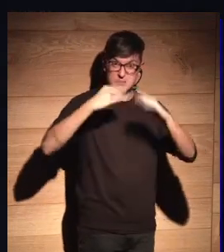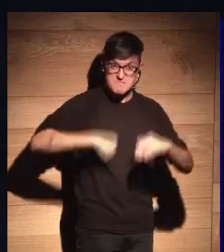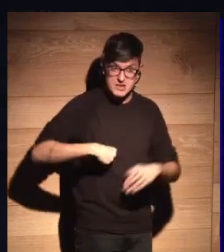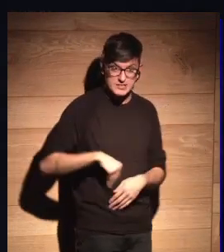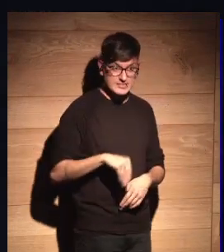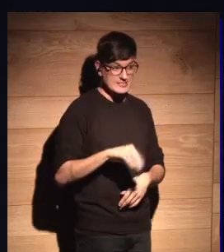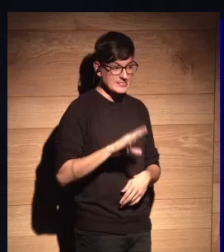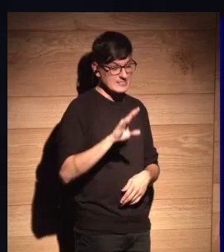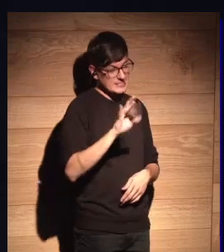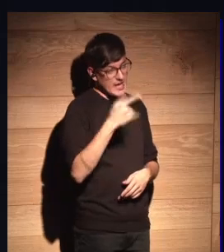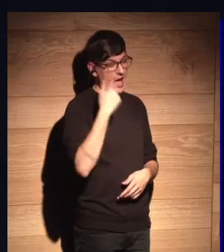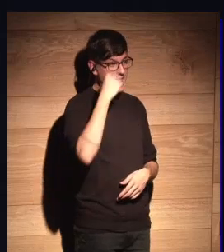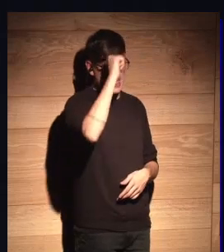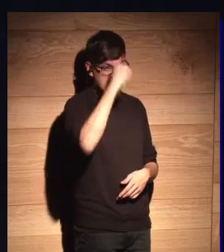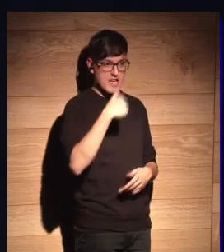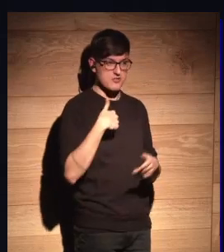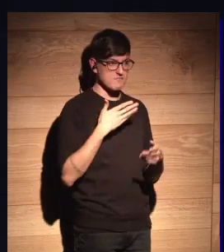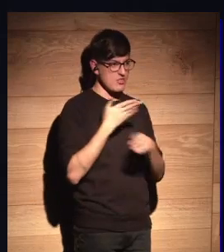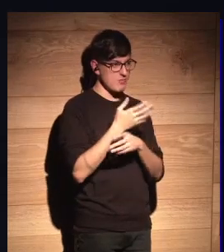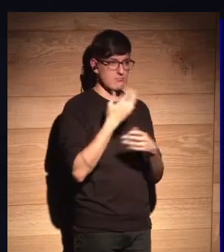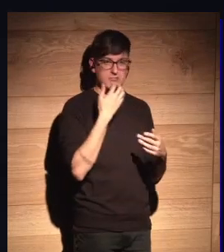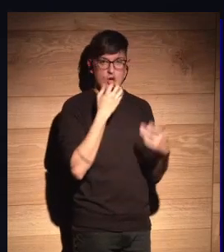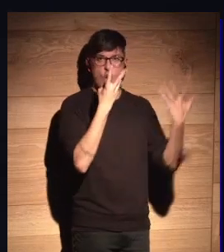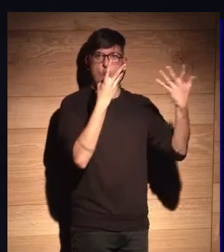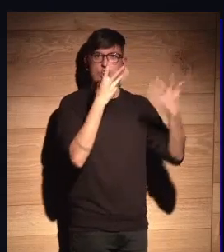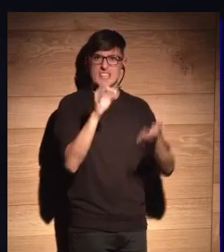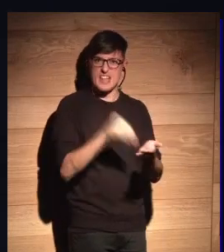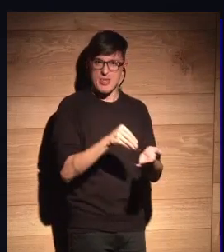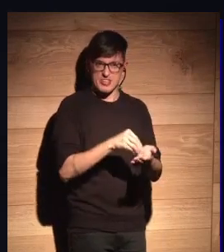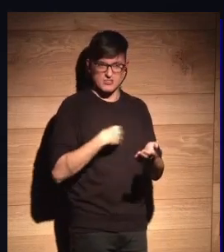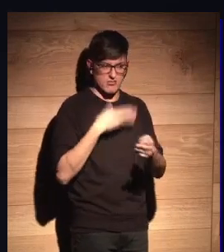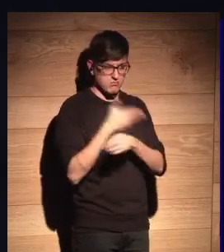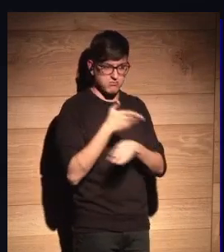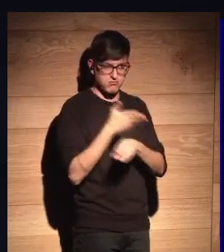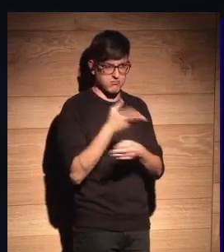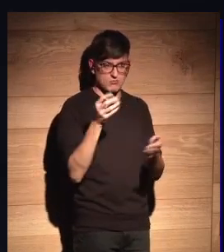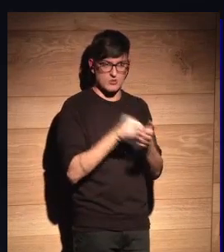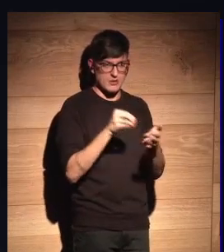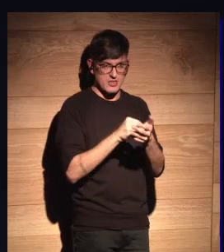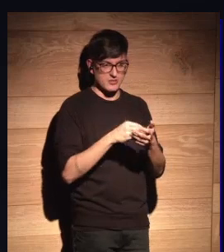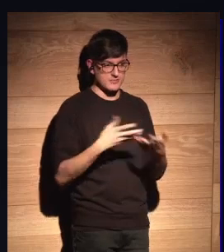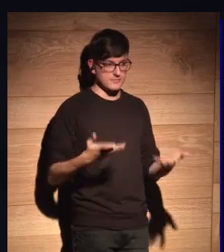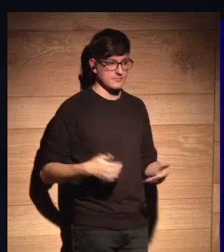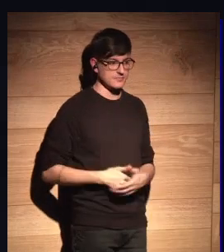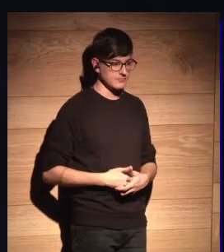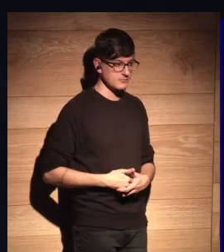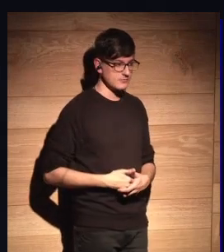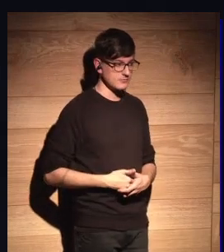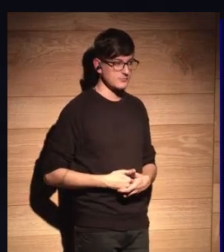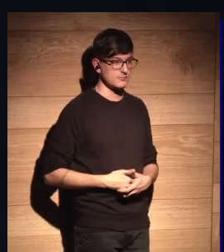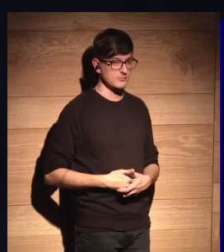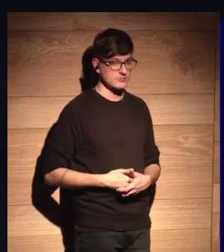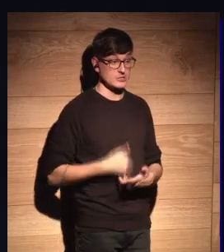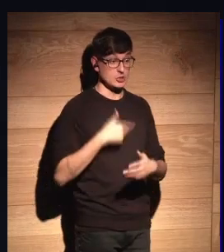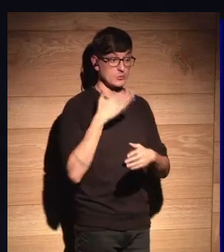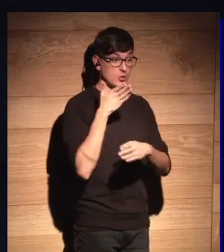times. 80 times. So I go there and I